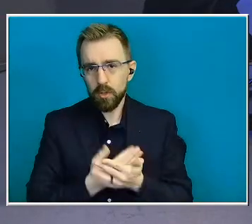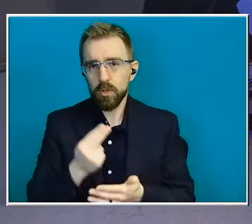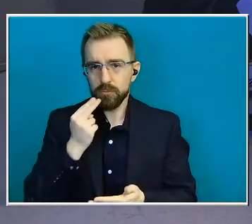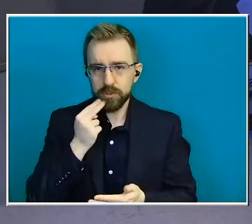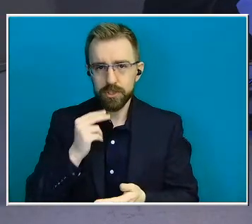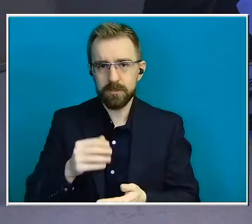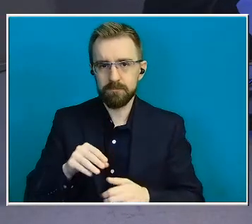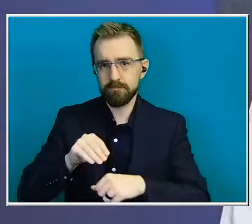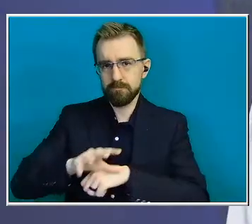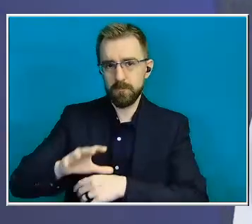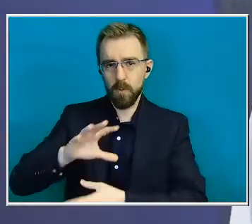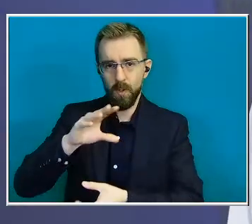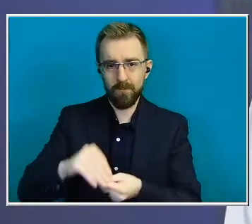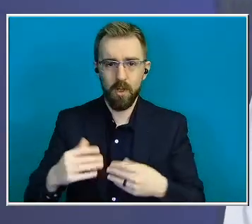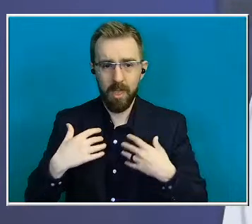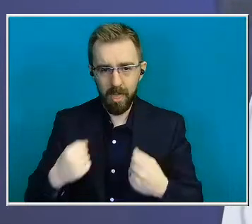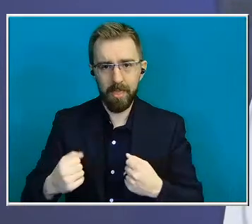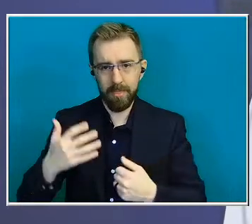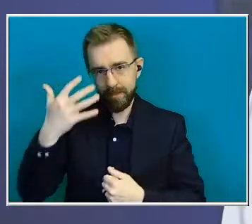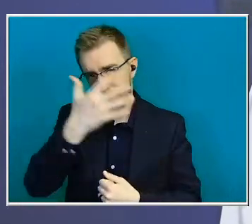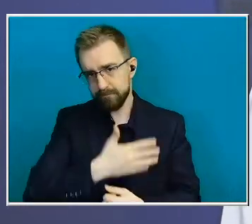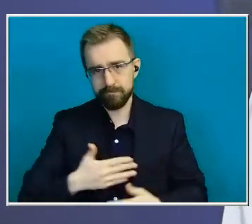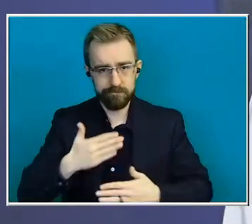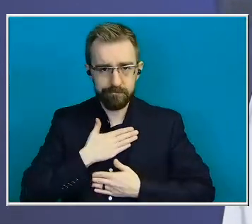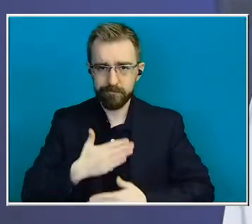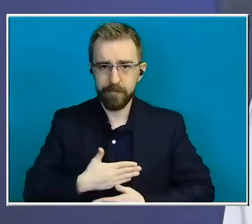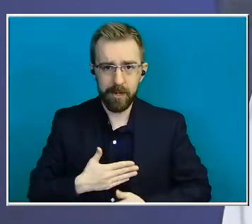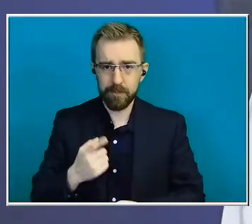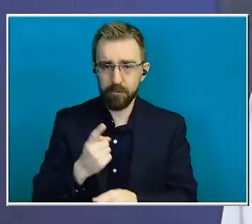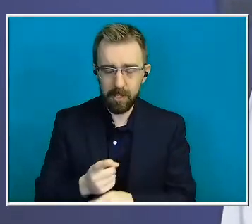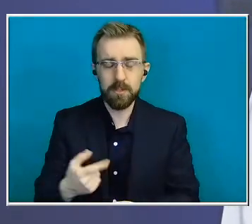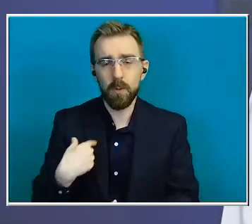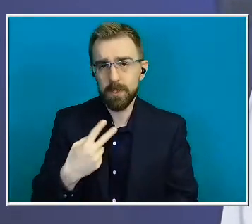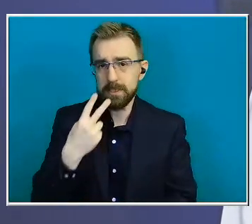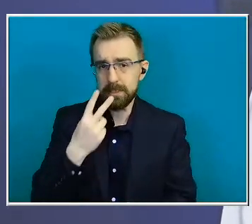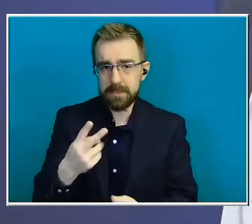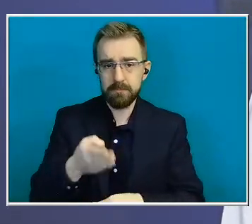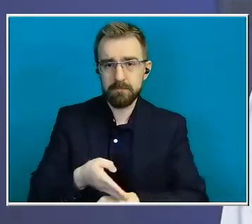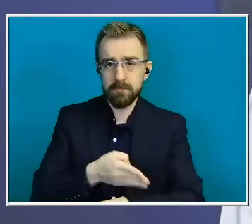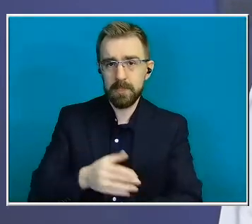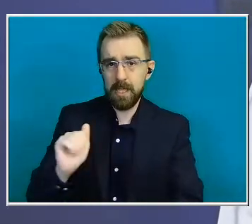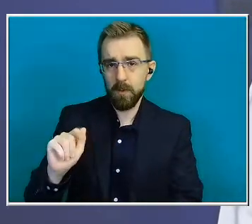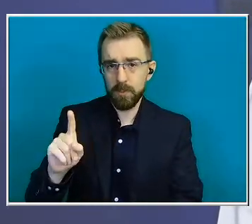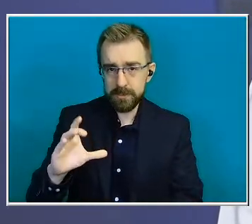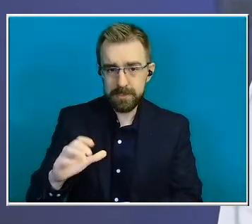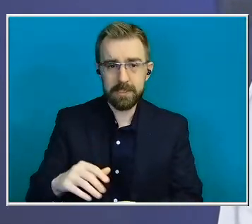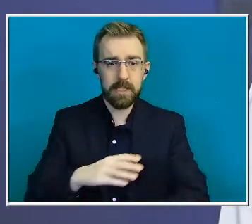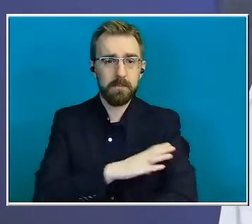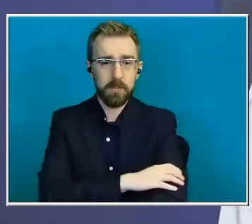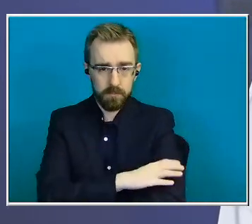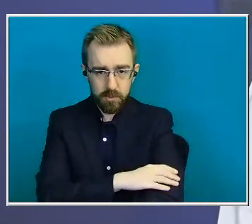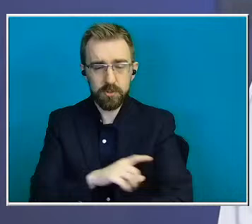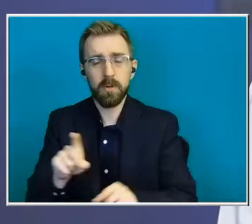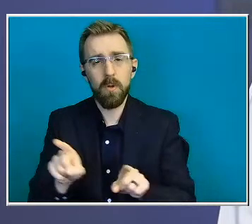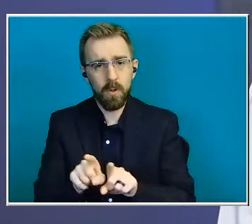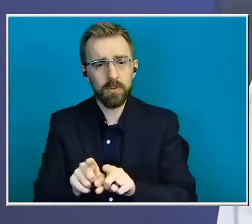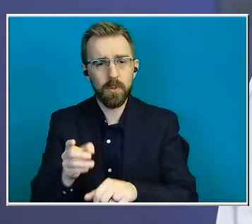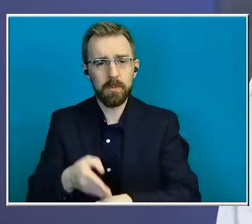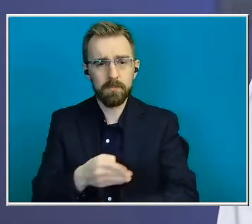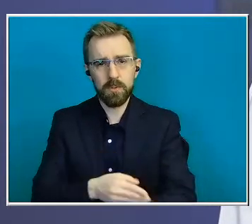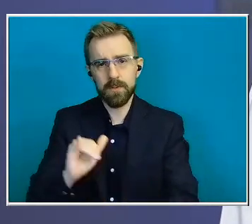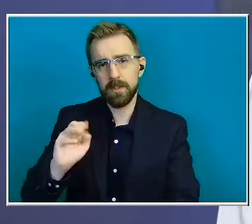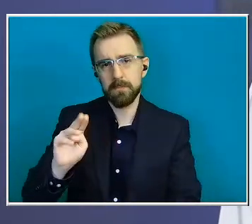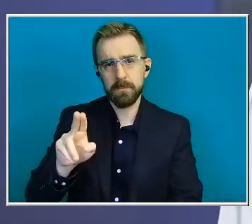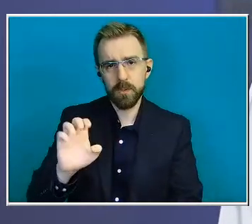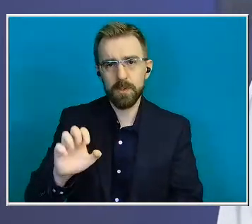our entire body system, right? So we do see it improving A1C, we see it improving blood pressure, but it also helps improve immune system functioning, bone health.